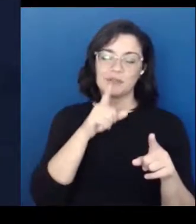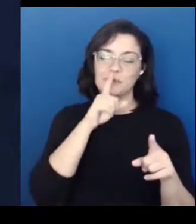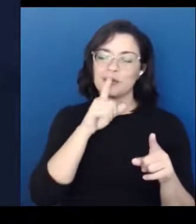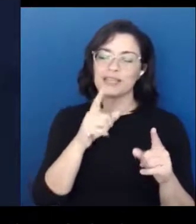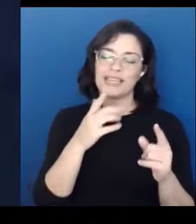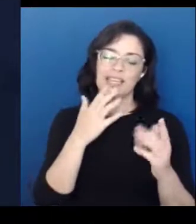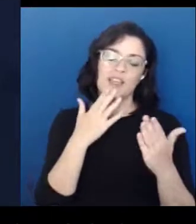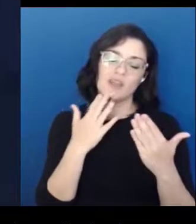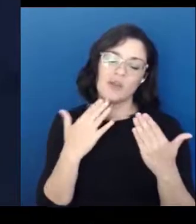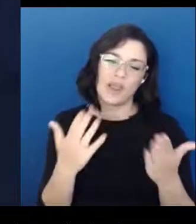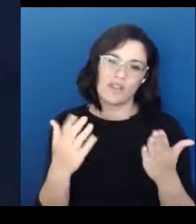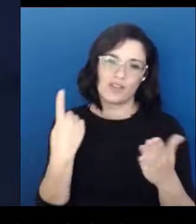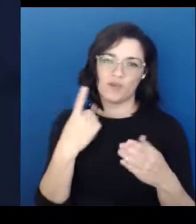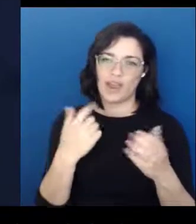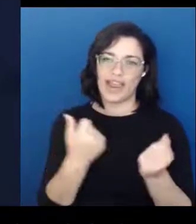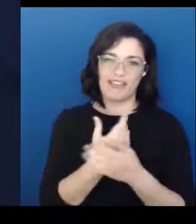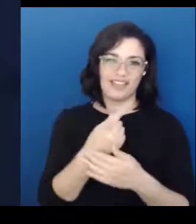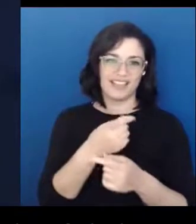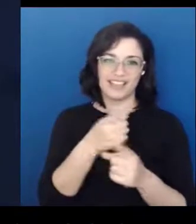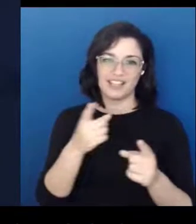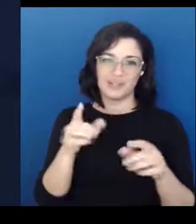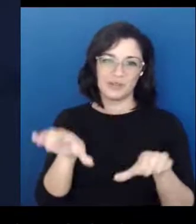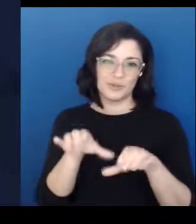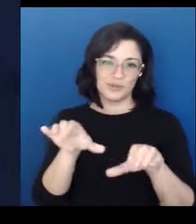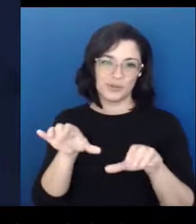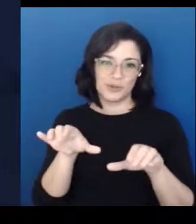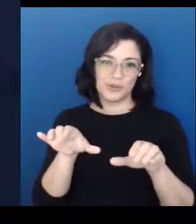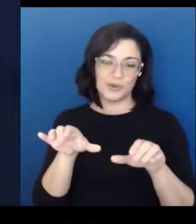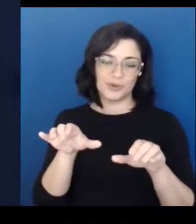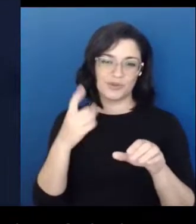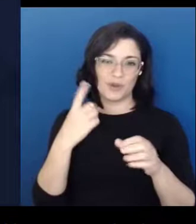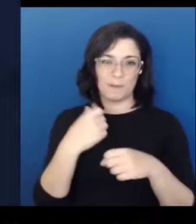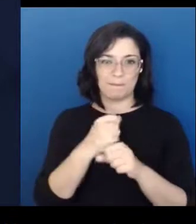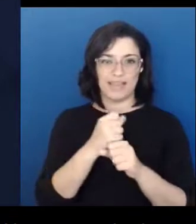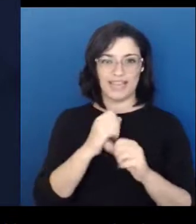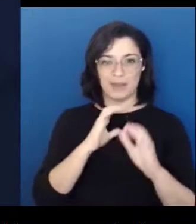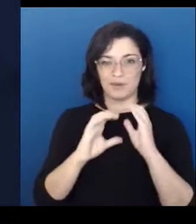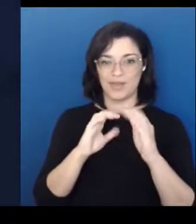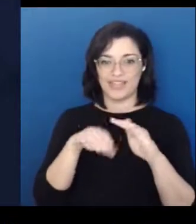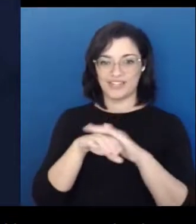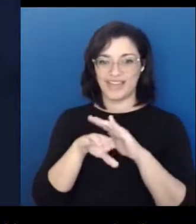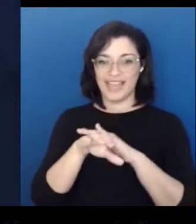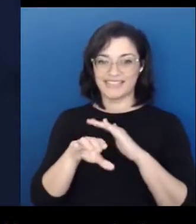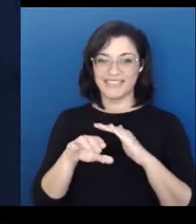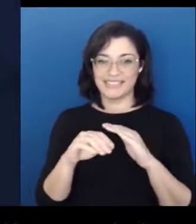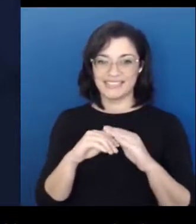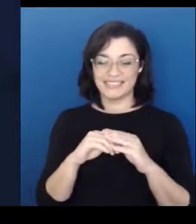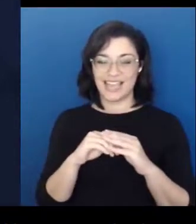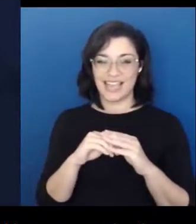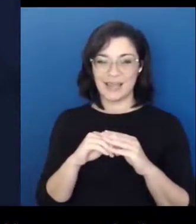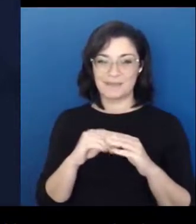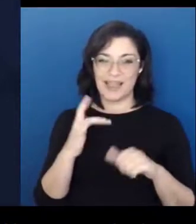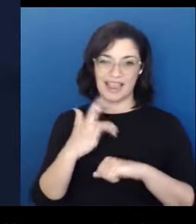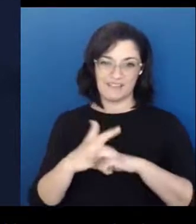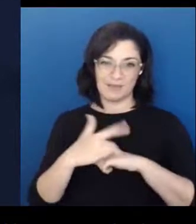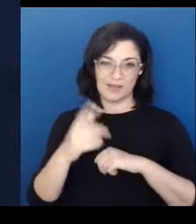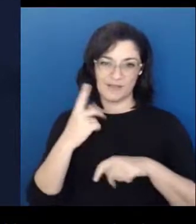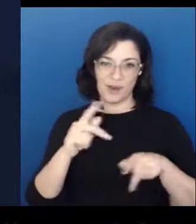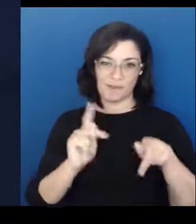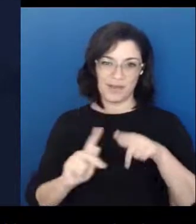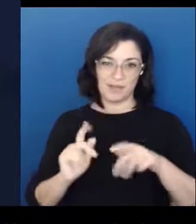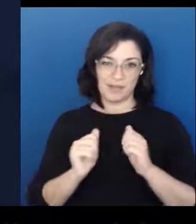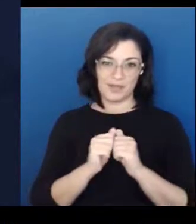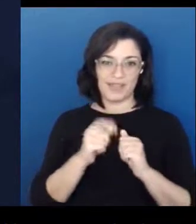in making communication access available for people with hearing loss. So thank you, and thank you for letting